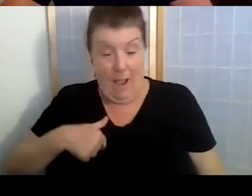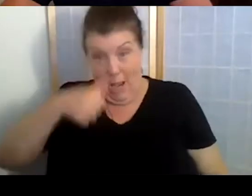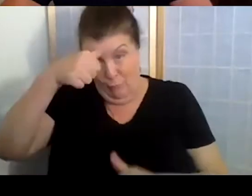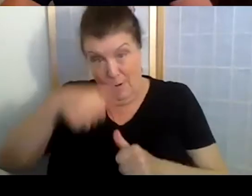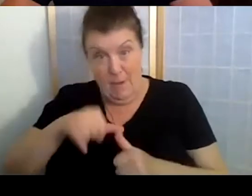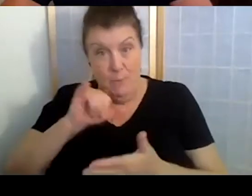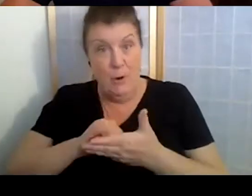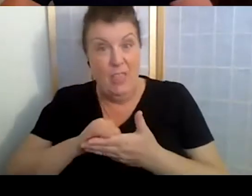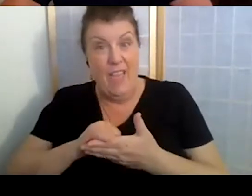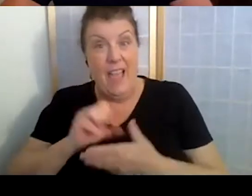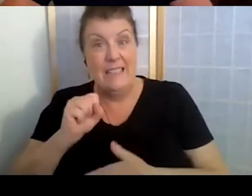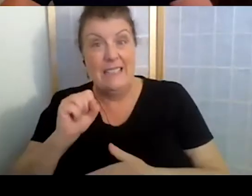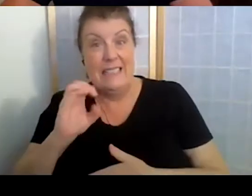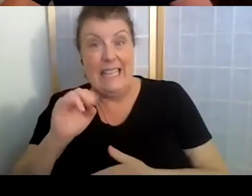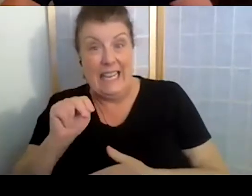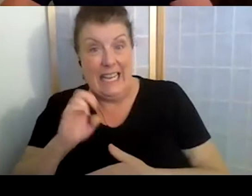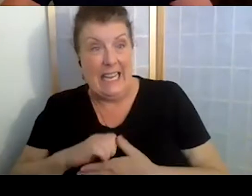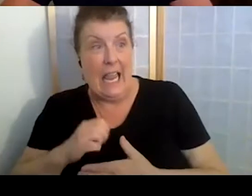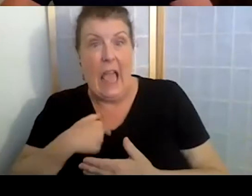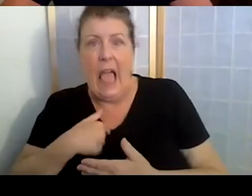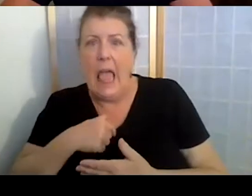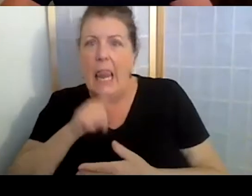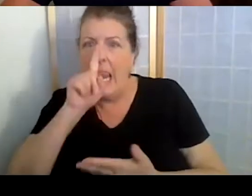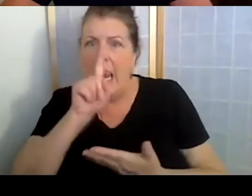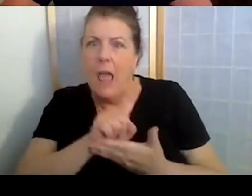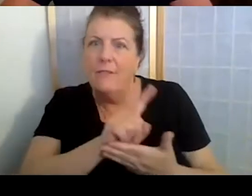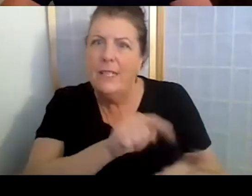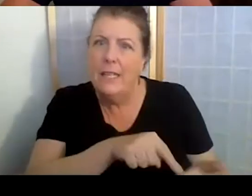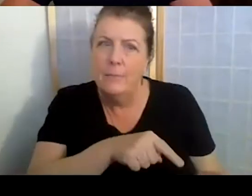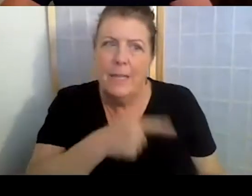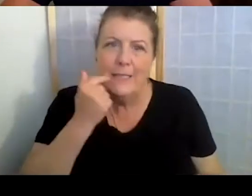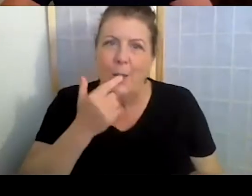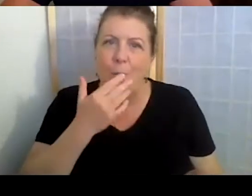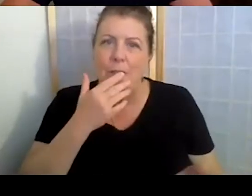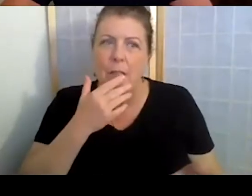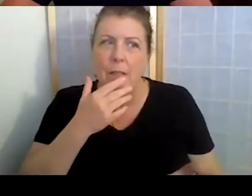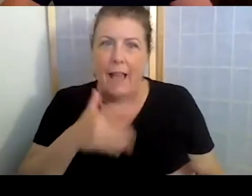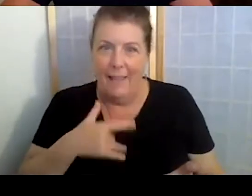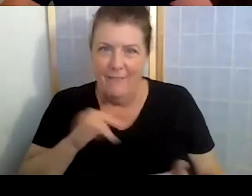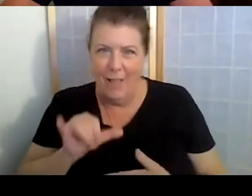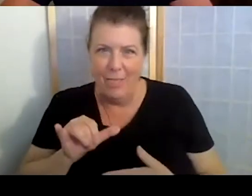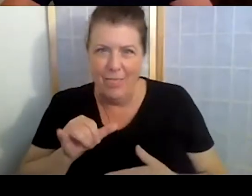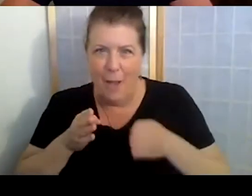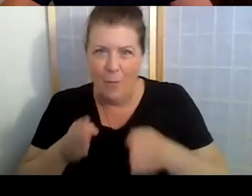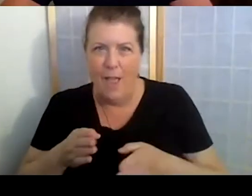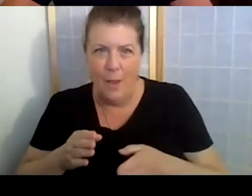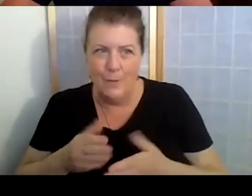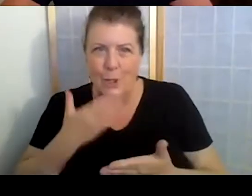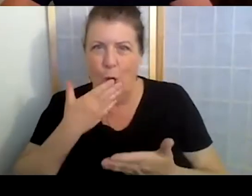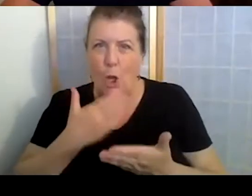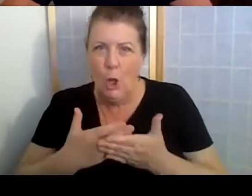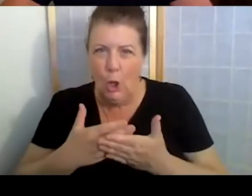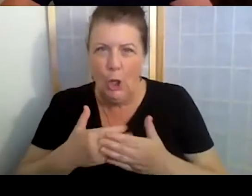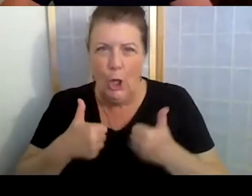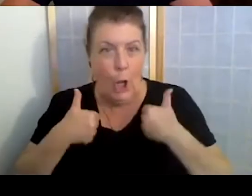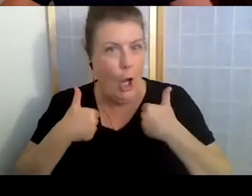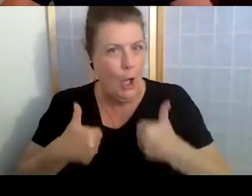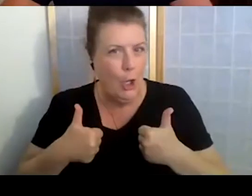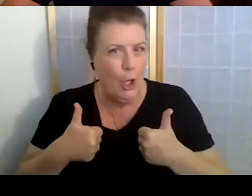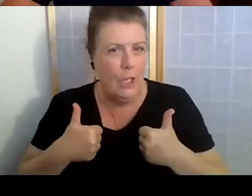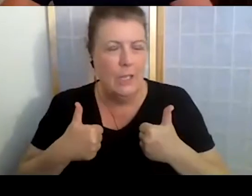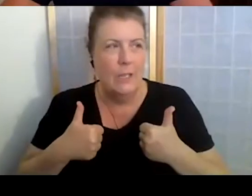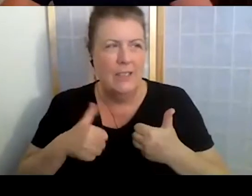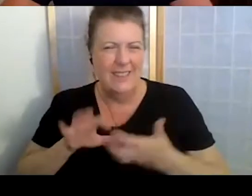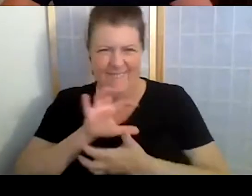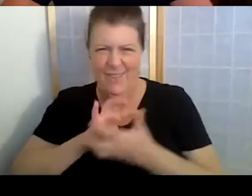scene and loved it because I sort of was in the same way. It was good confusing. I don't know why she's doing this, but there's something that speaks to me about this